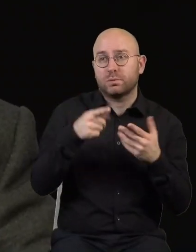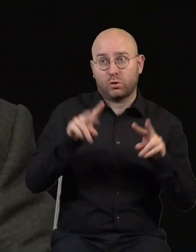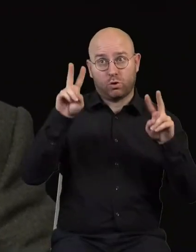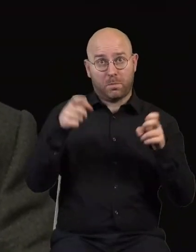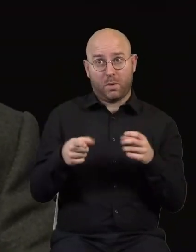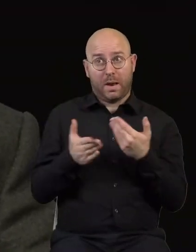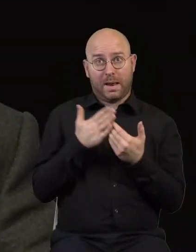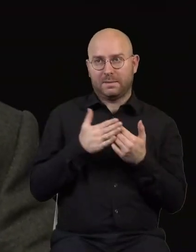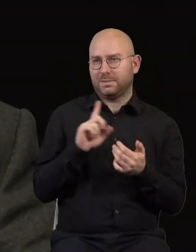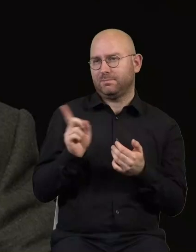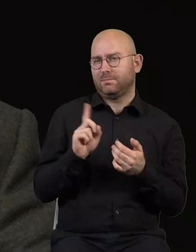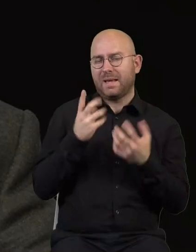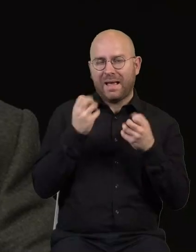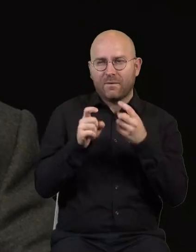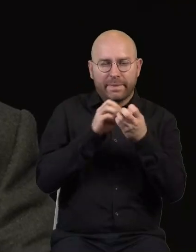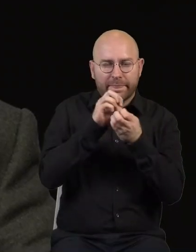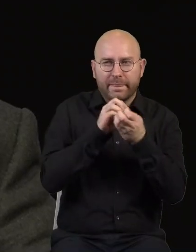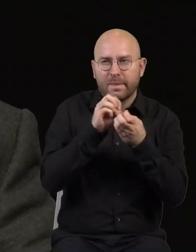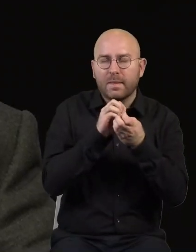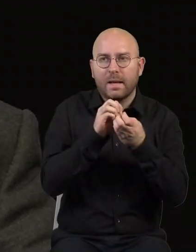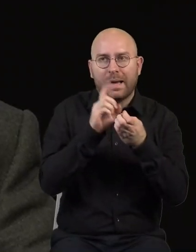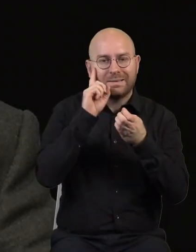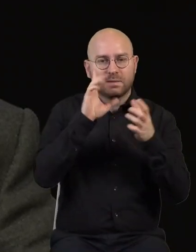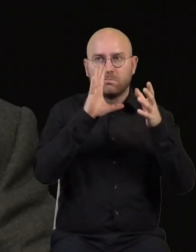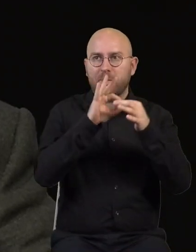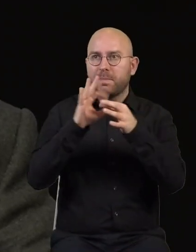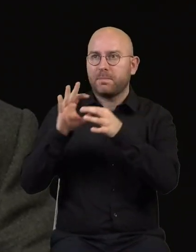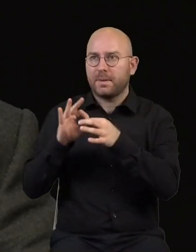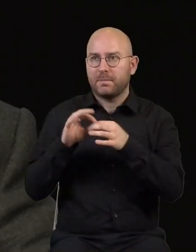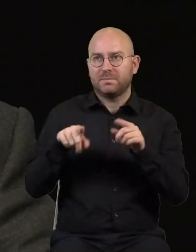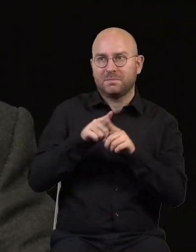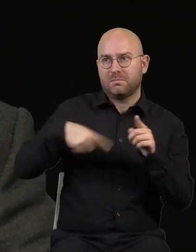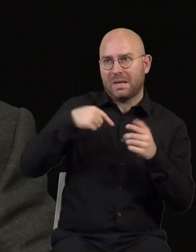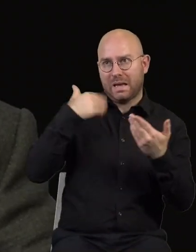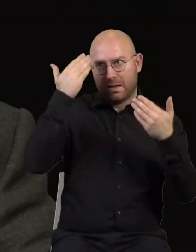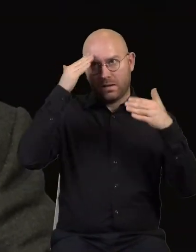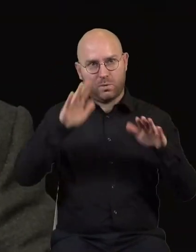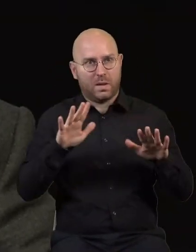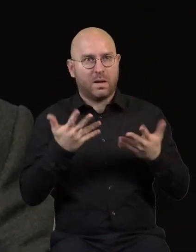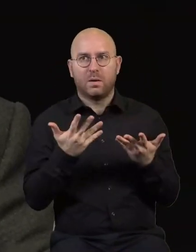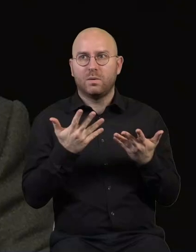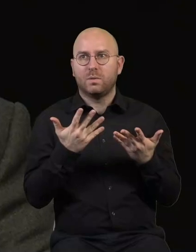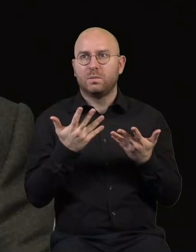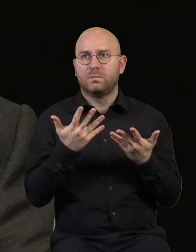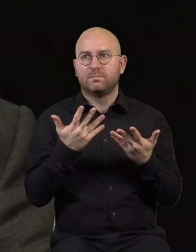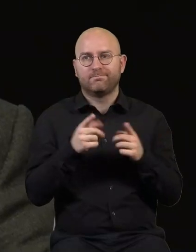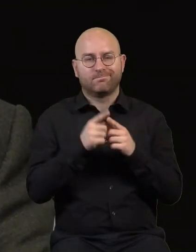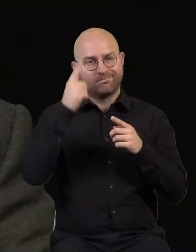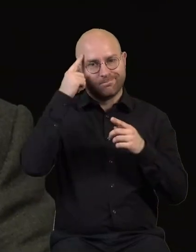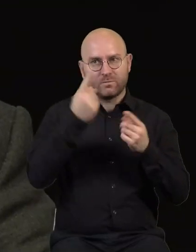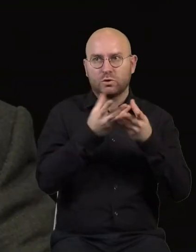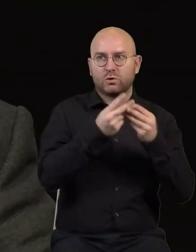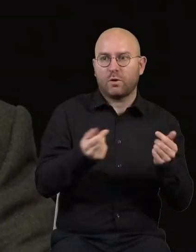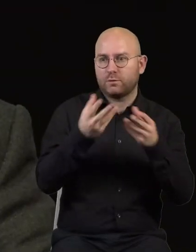I think I would echo some of the sentiment earlier that this needs to be more coherent, and we really cannot be looking to dipping